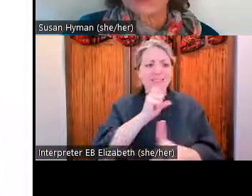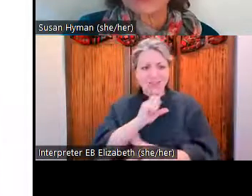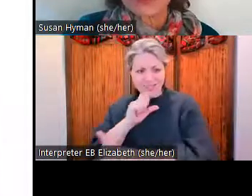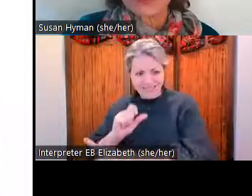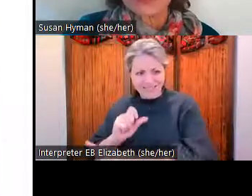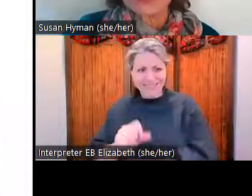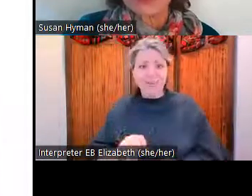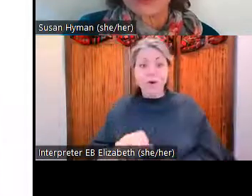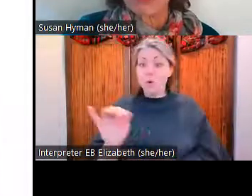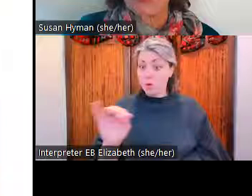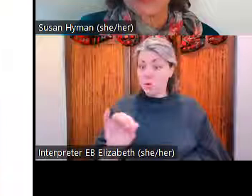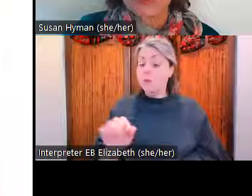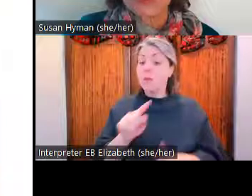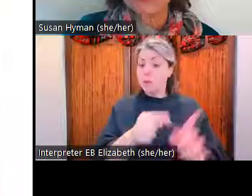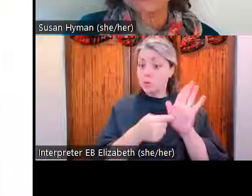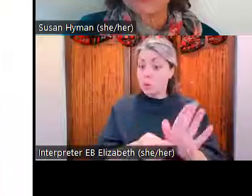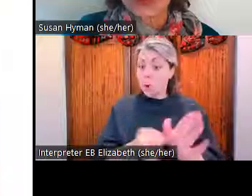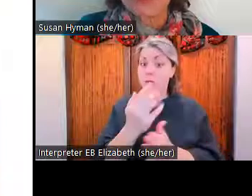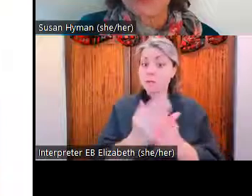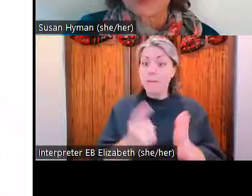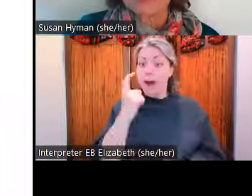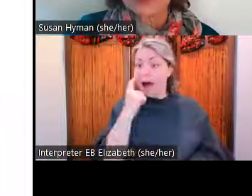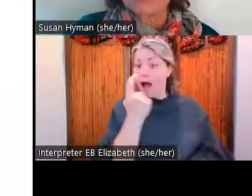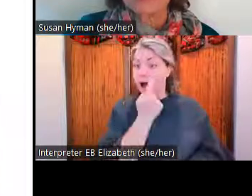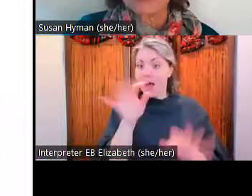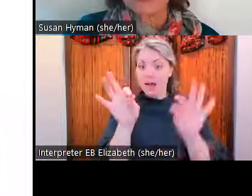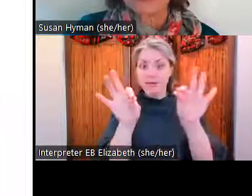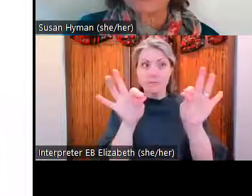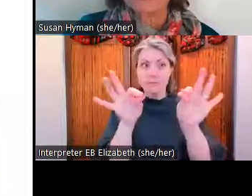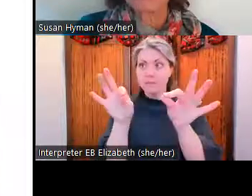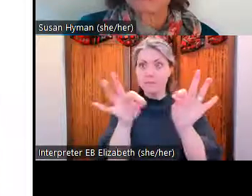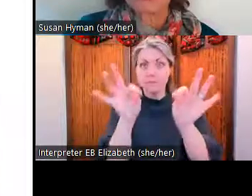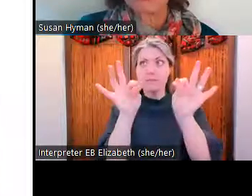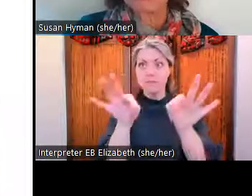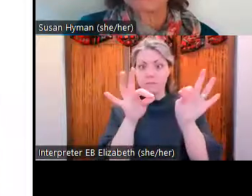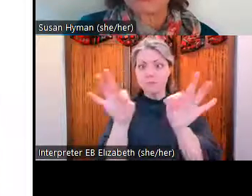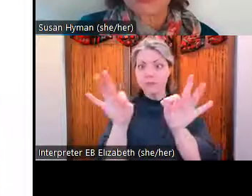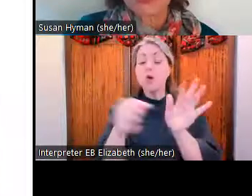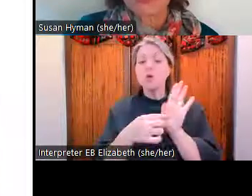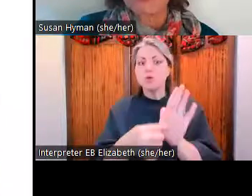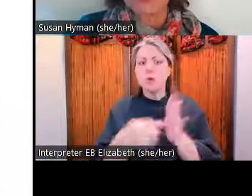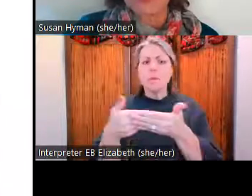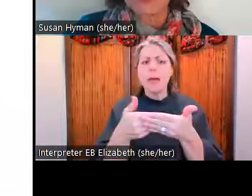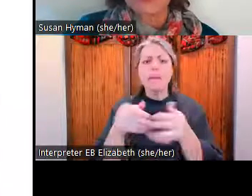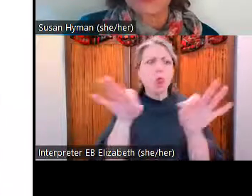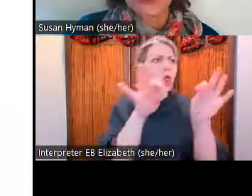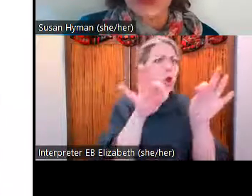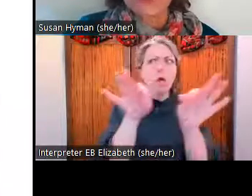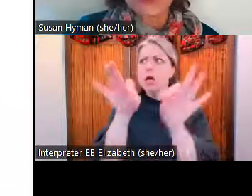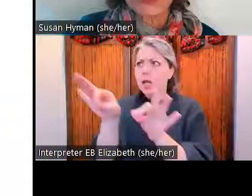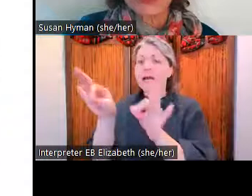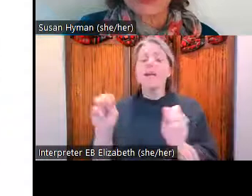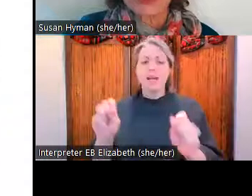in eye gaze, what babies look at, may differentiate some children with autism. With